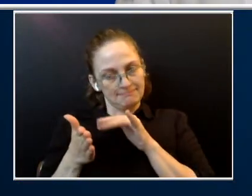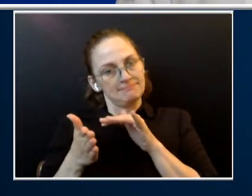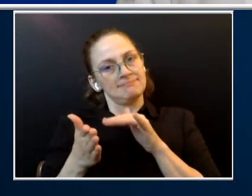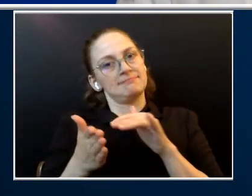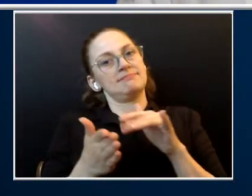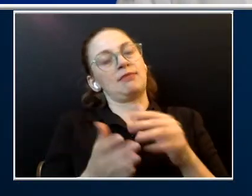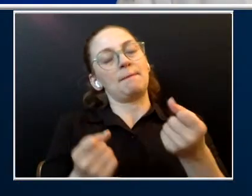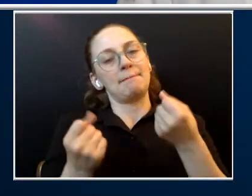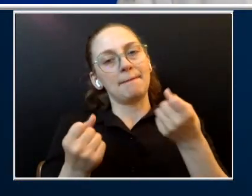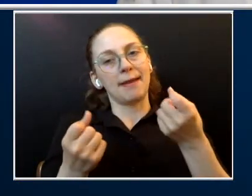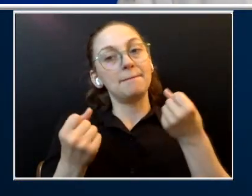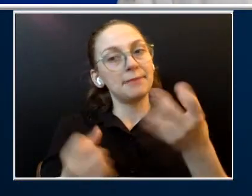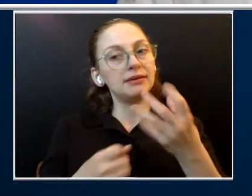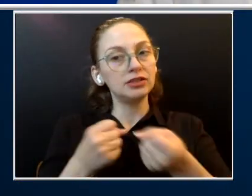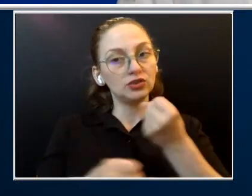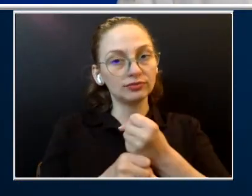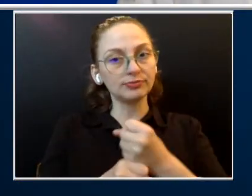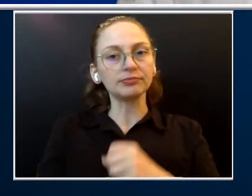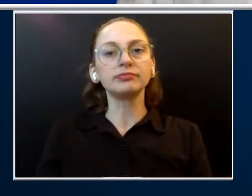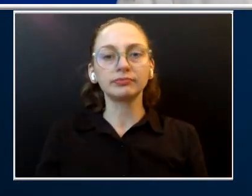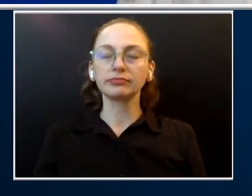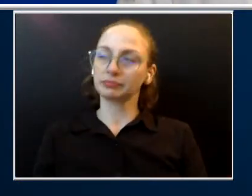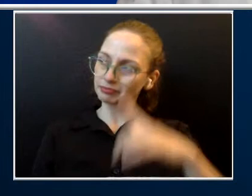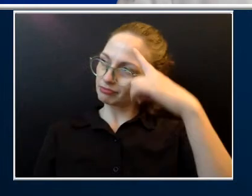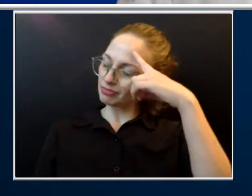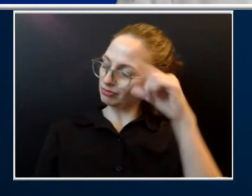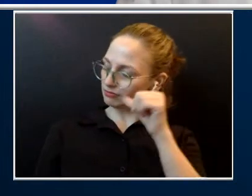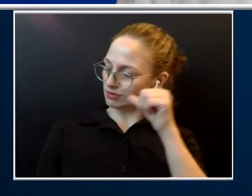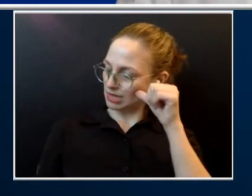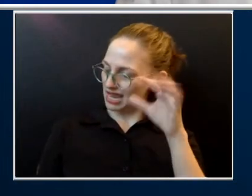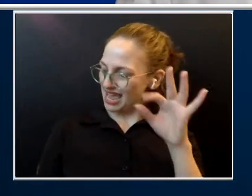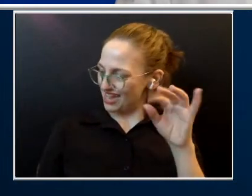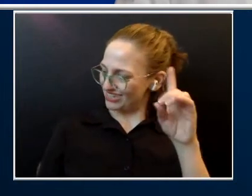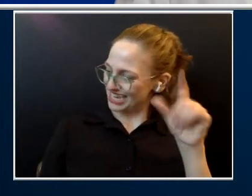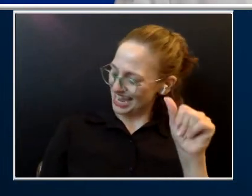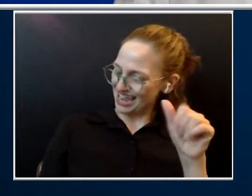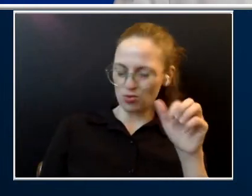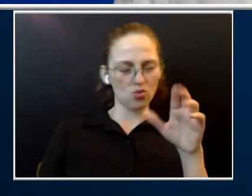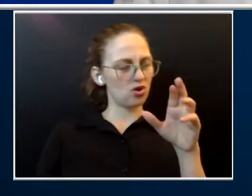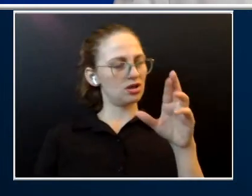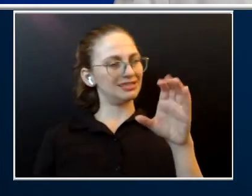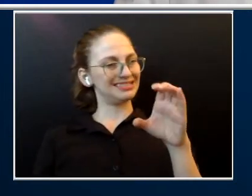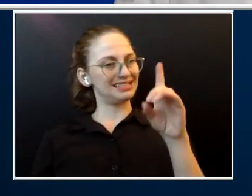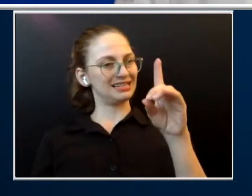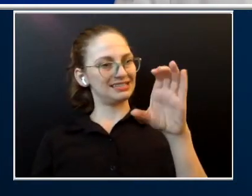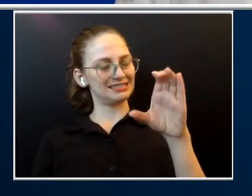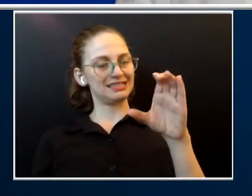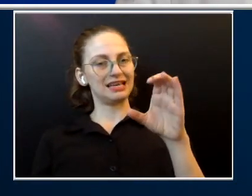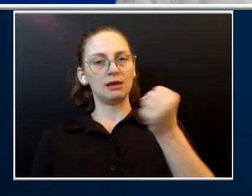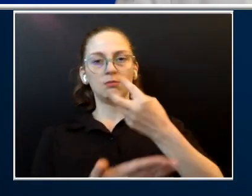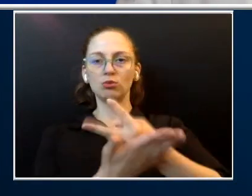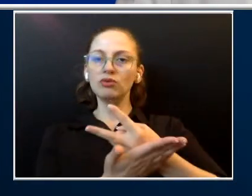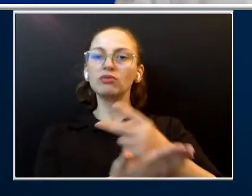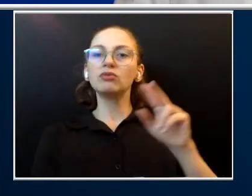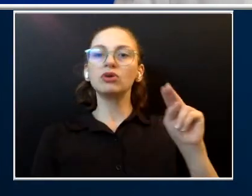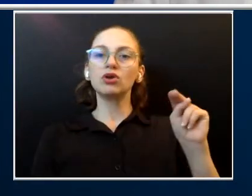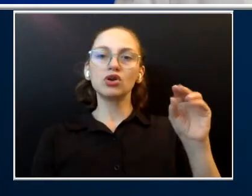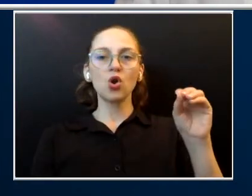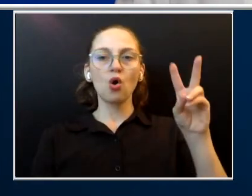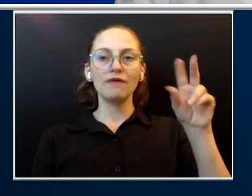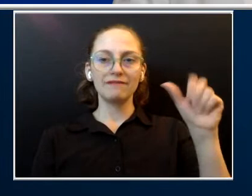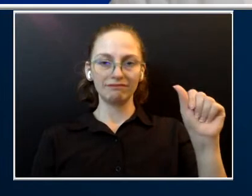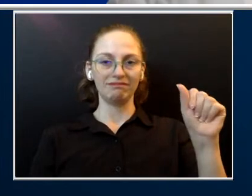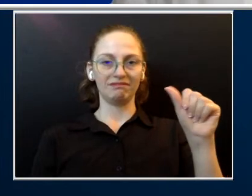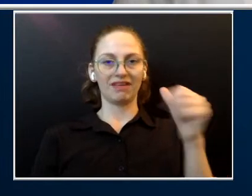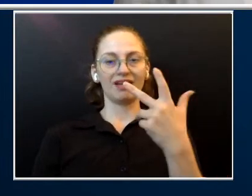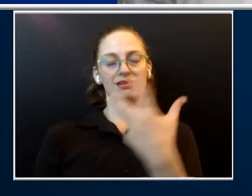the CDC yesterday gave approval to the Novavax vaccine too. Yeah. So if you don't want to do a messenger RNA vaccine, you want the shot, Novavax will be